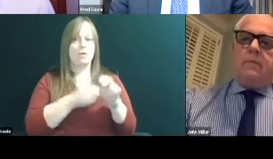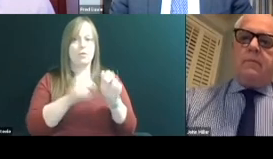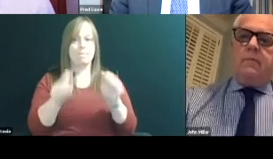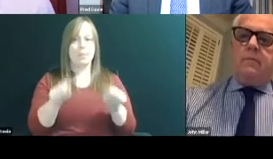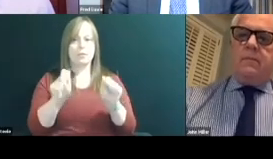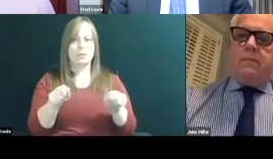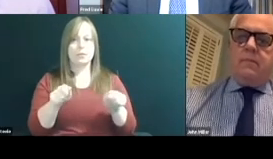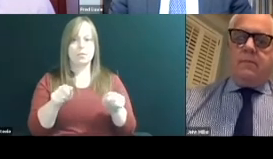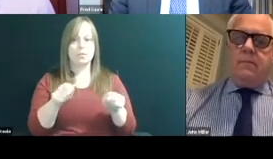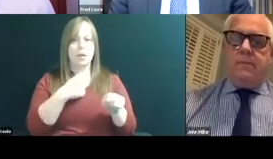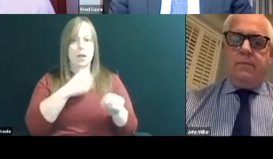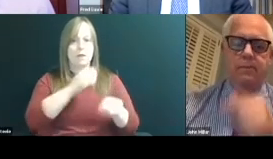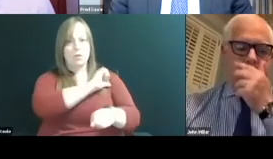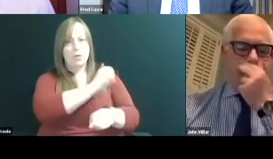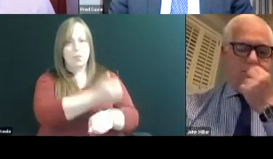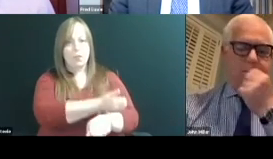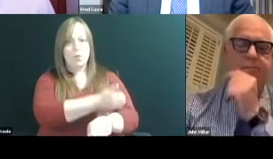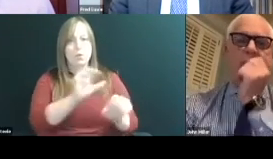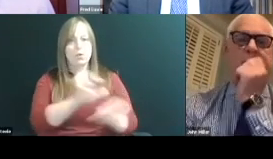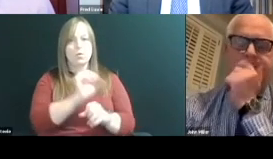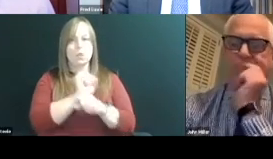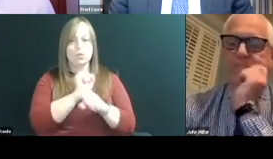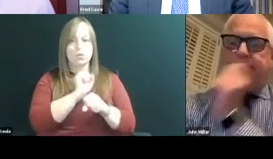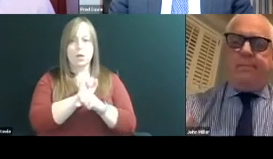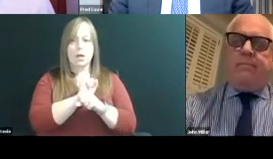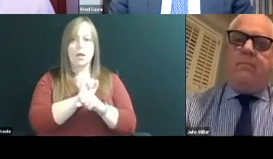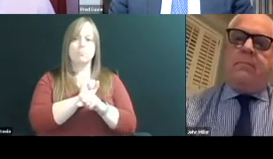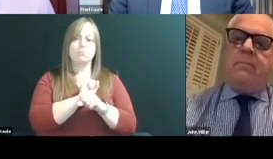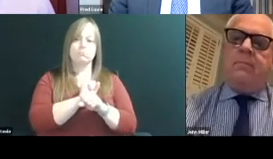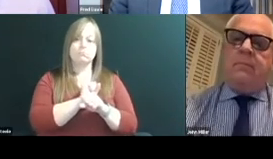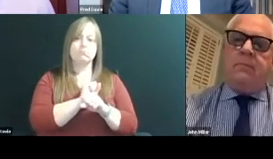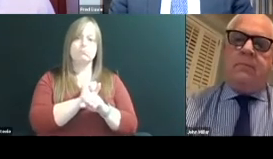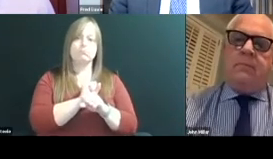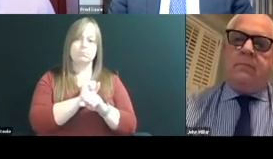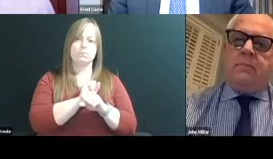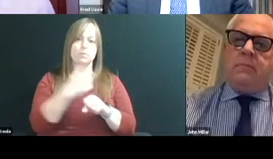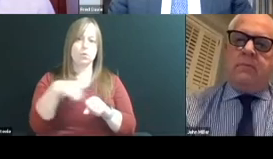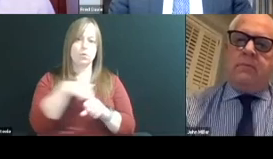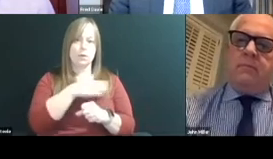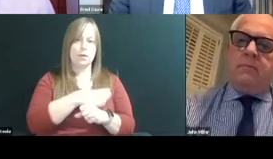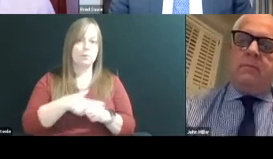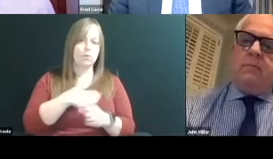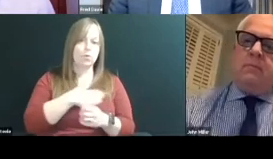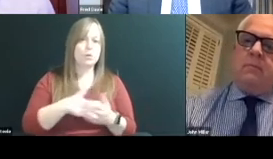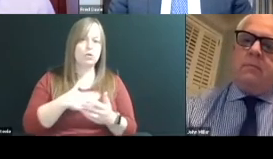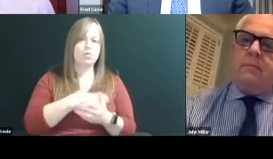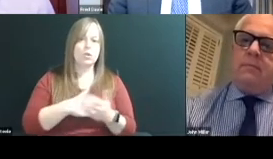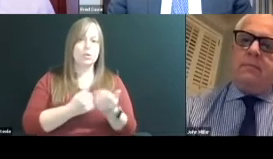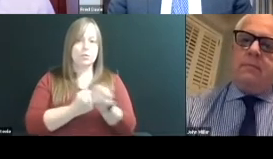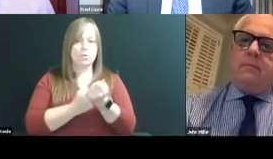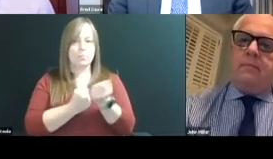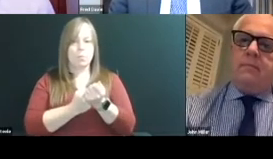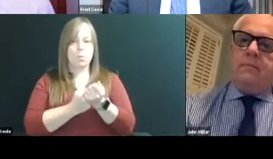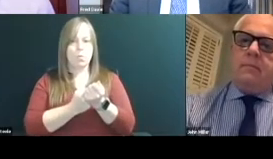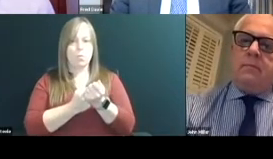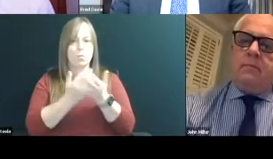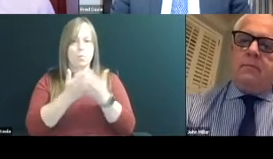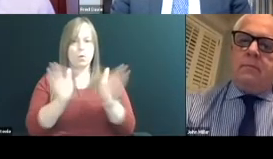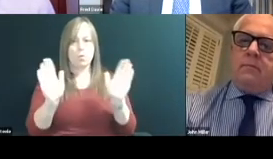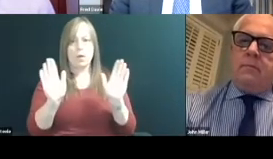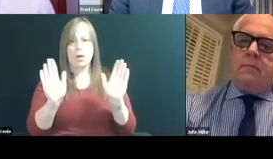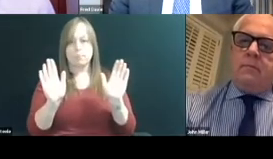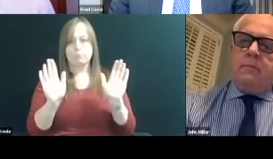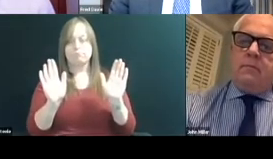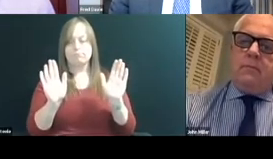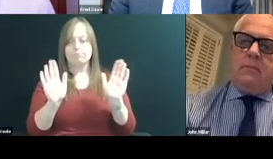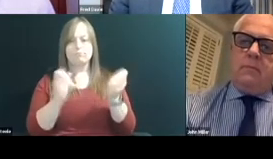to have the authority to do our job. We appreciate the support by a wide margin